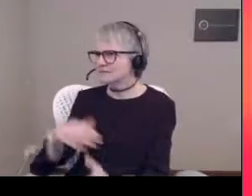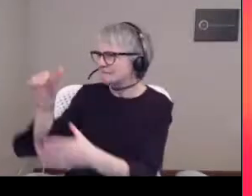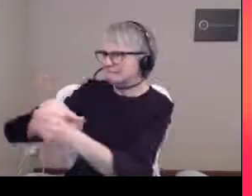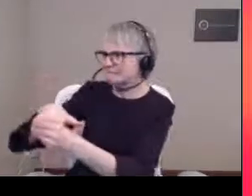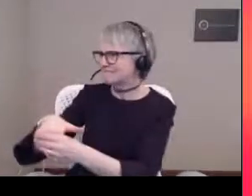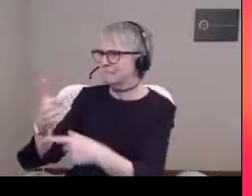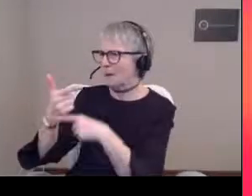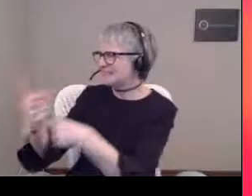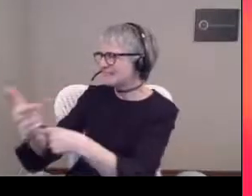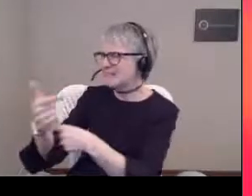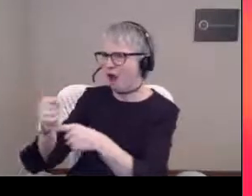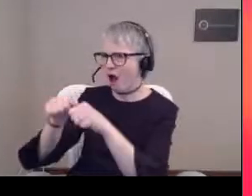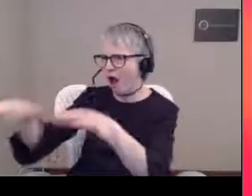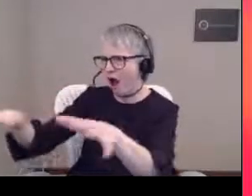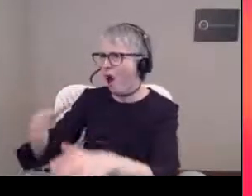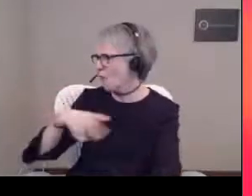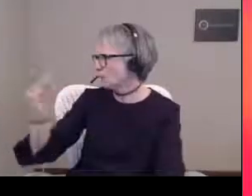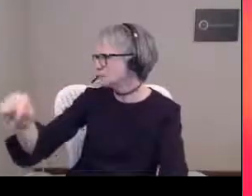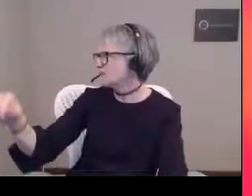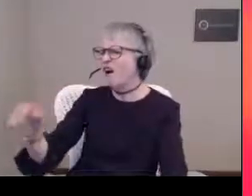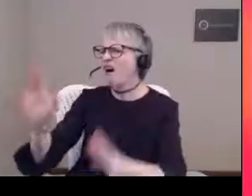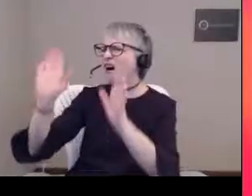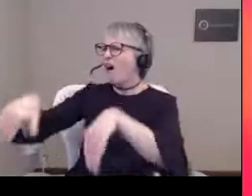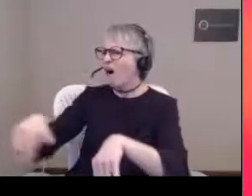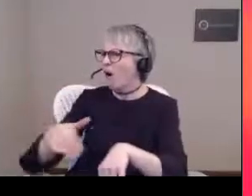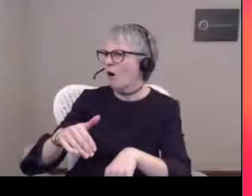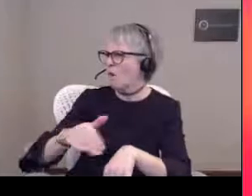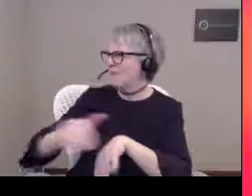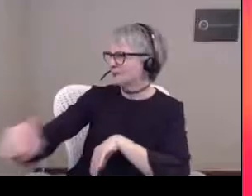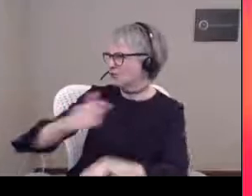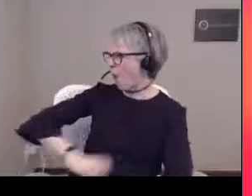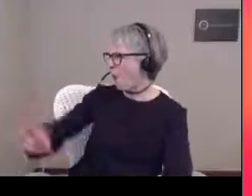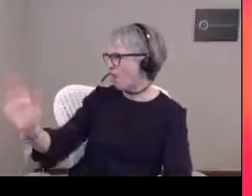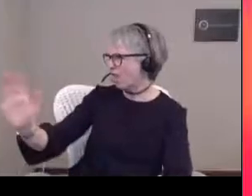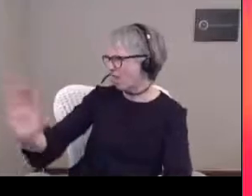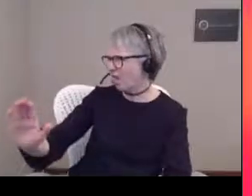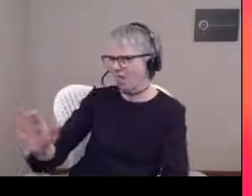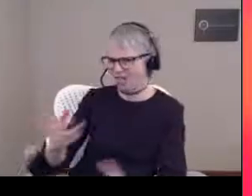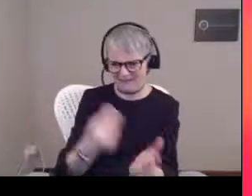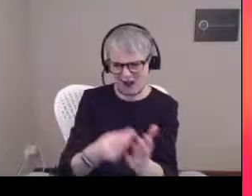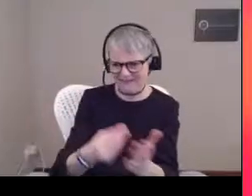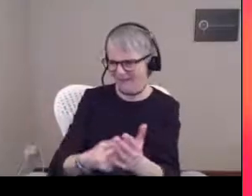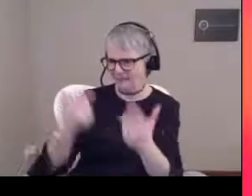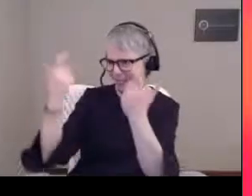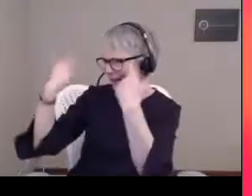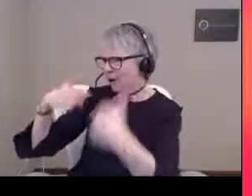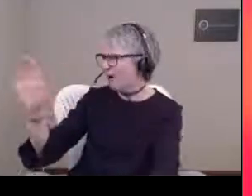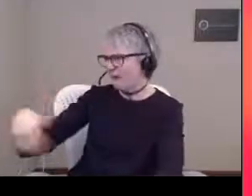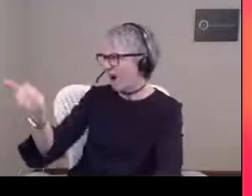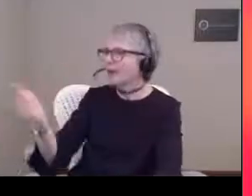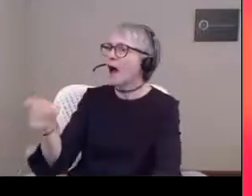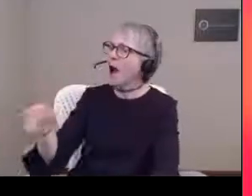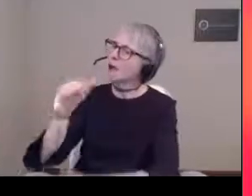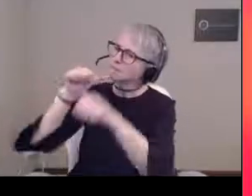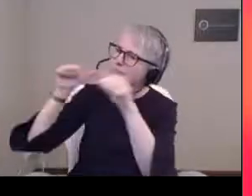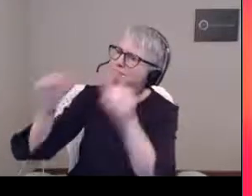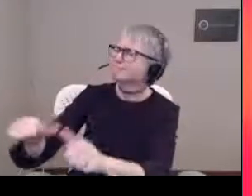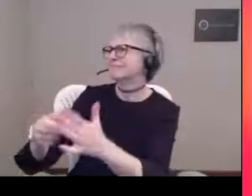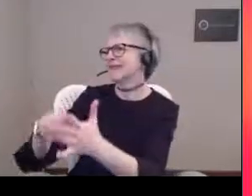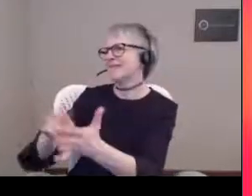matter what type of role it is, if it's technology, if it's finance or legal, they still love. Everybody who comes into the